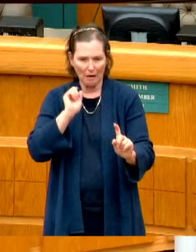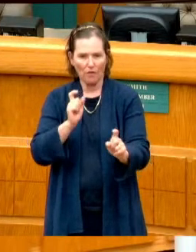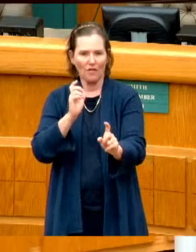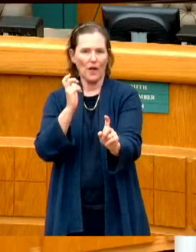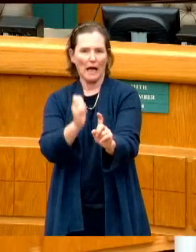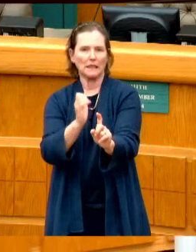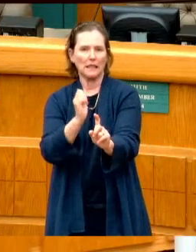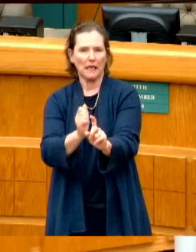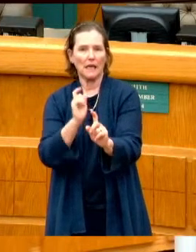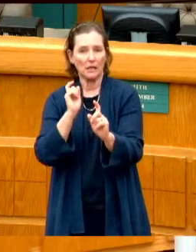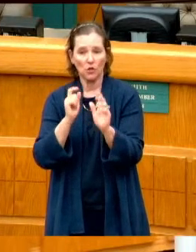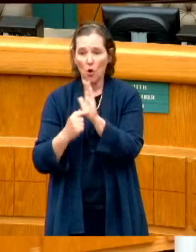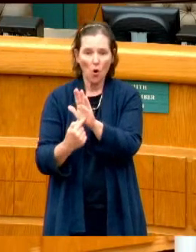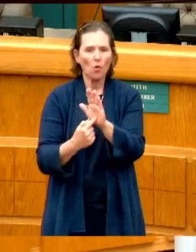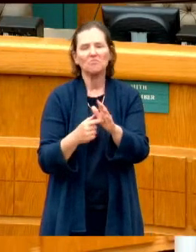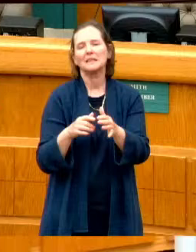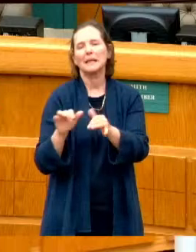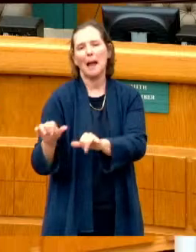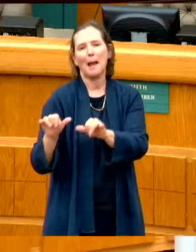I said something the other day, and